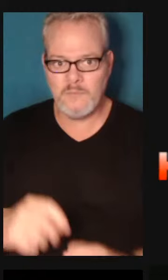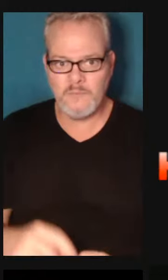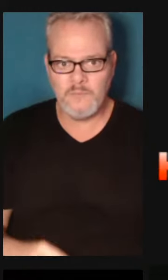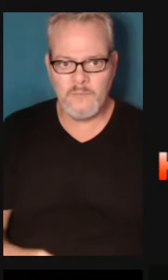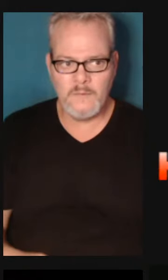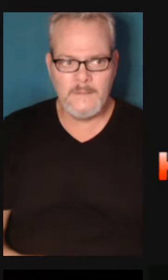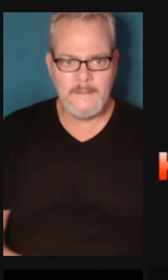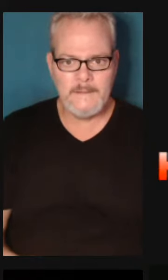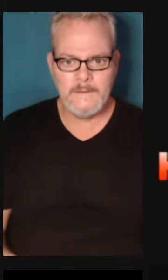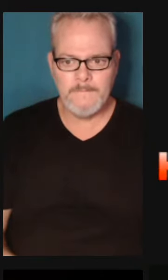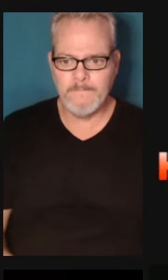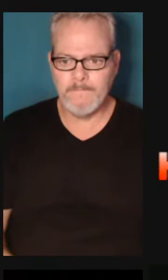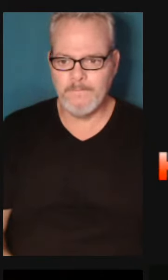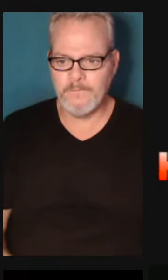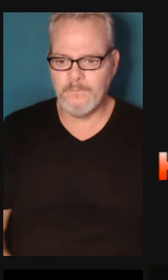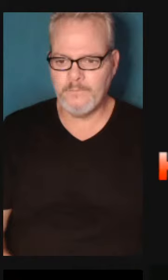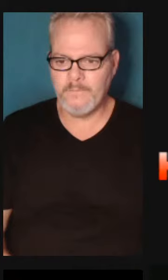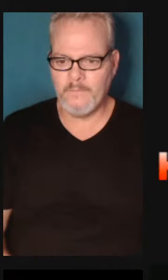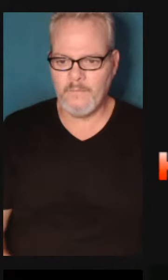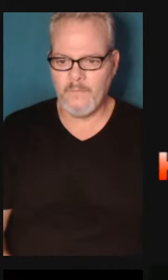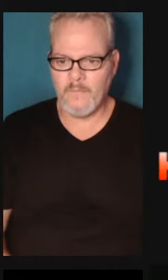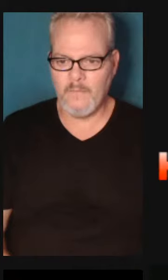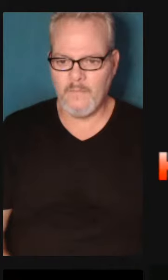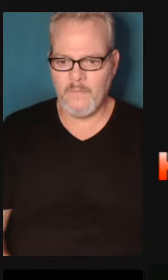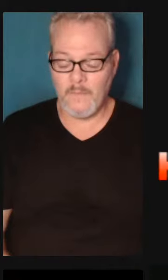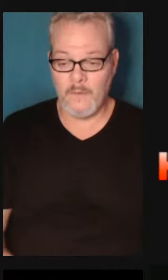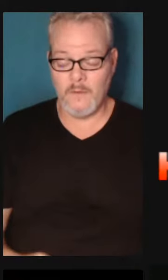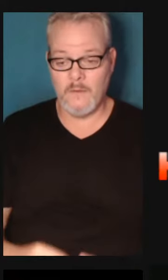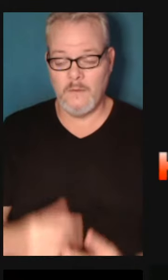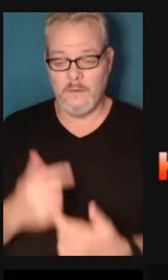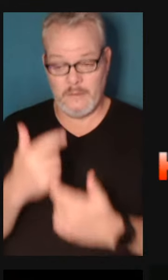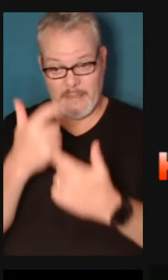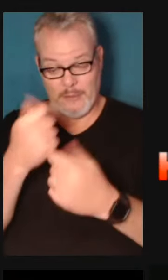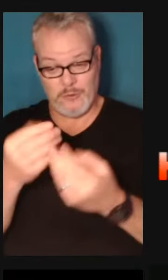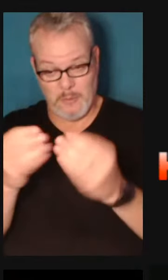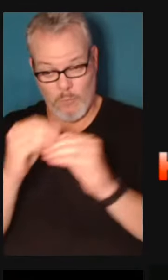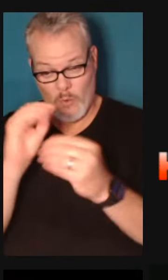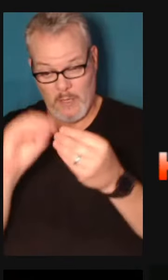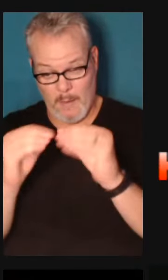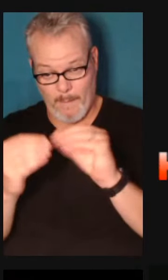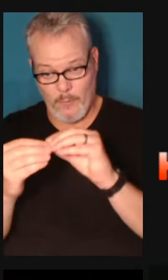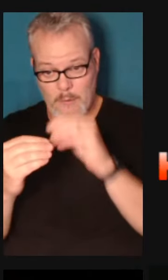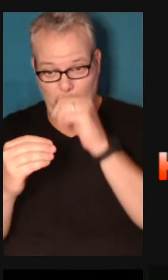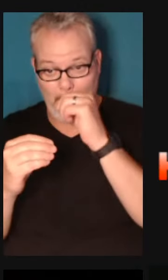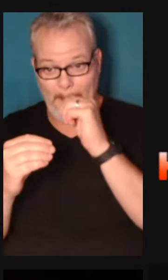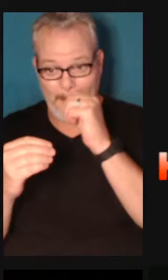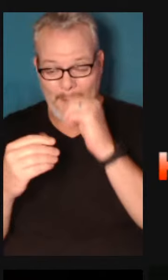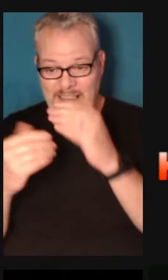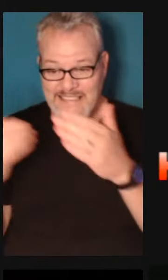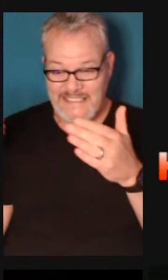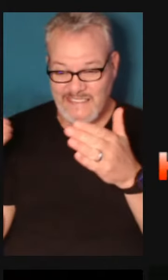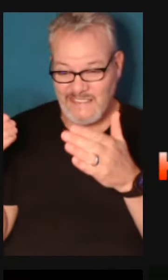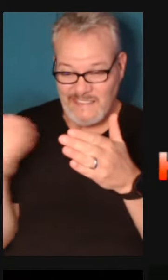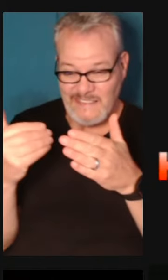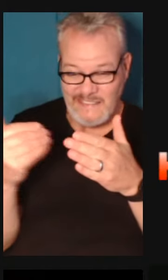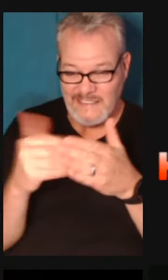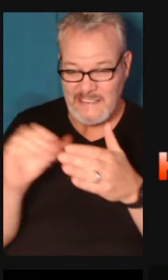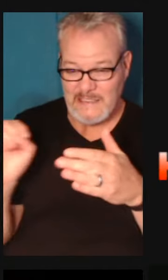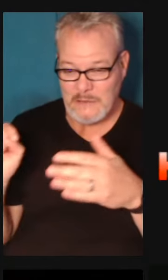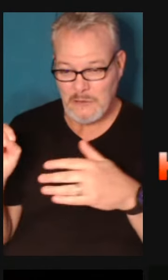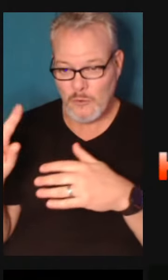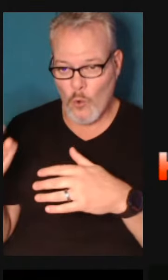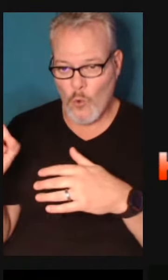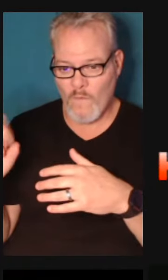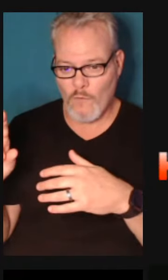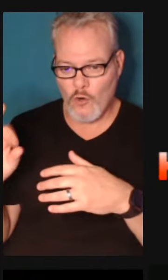All right, so if we're interested in some other numbers beyond that, to near overflow of the Kīlauea rim at 1,100 meters